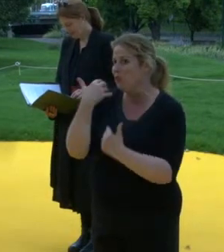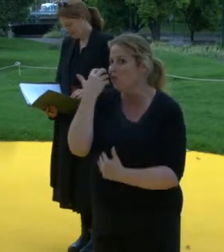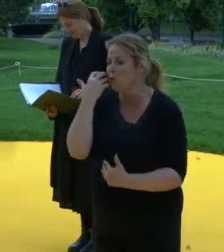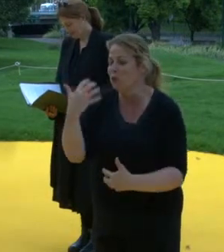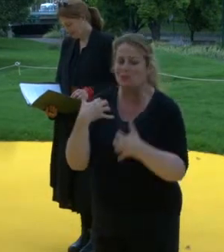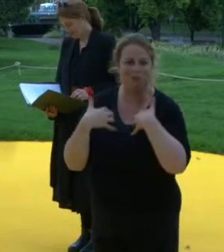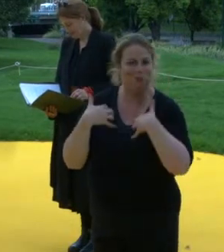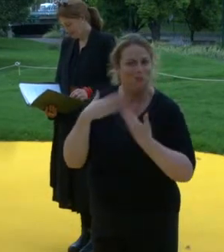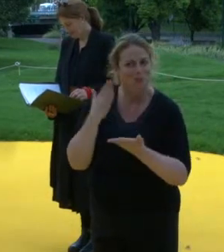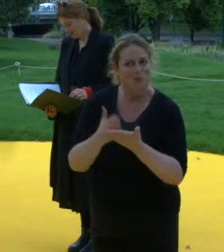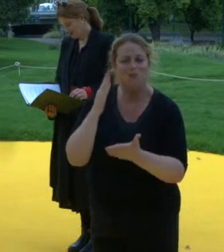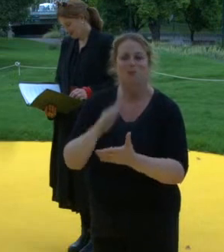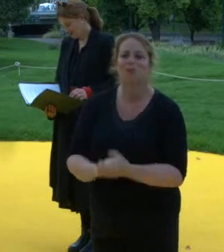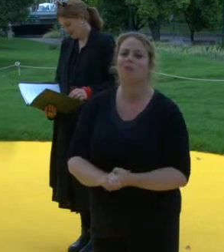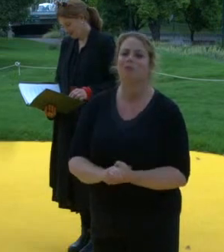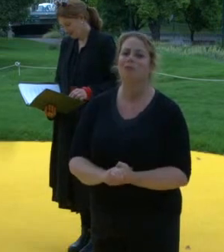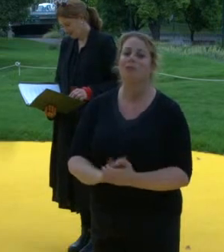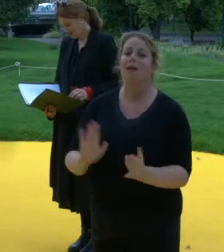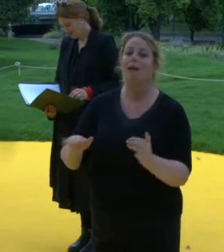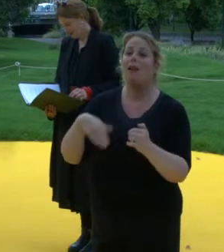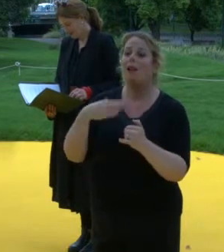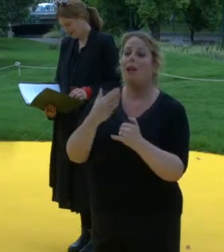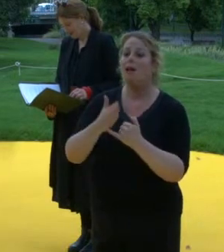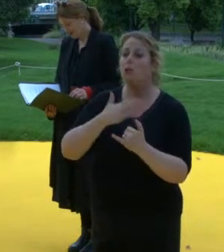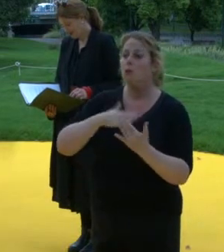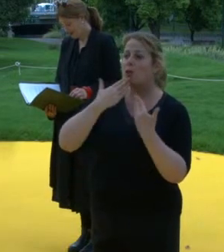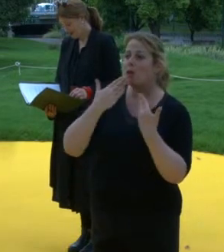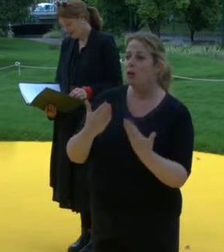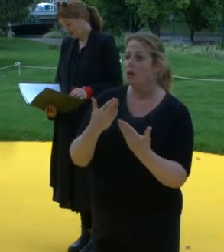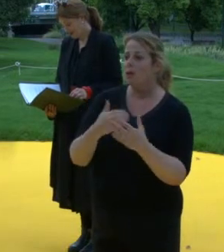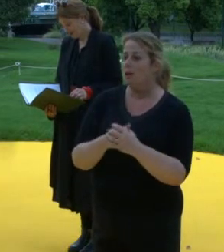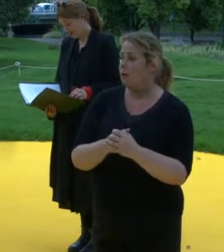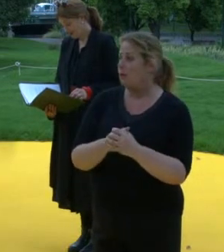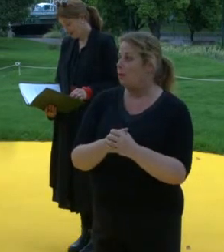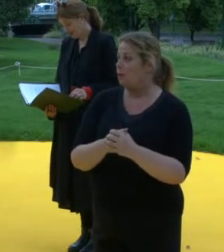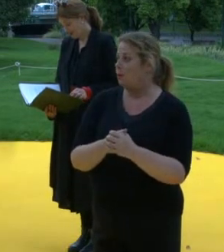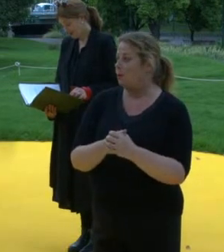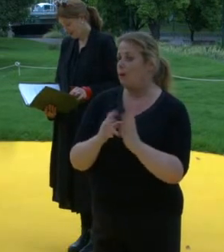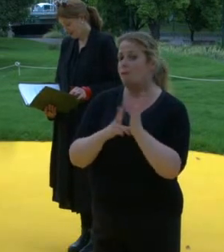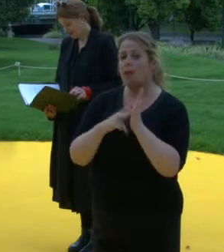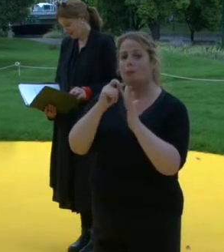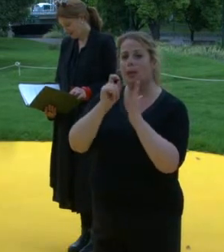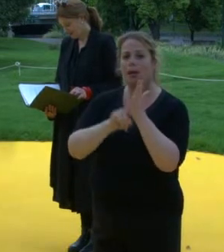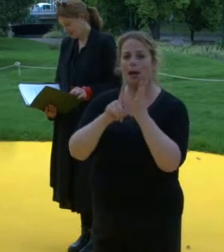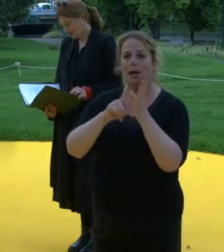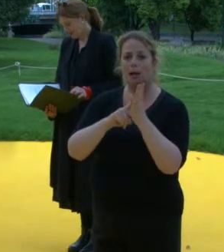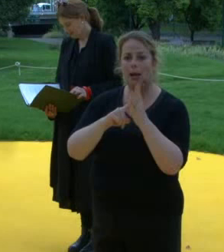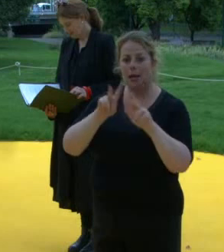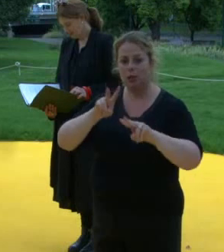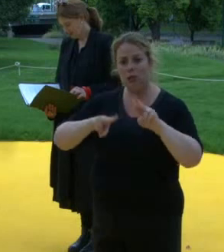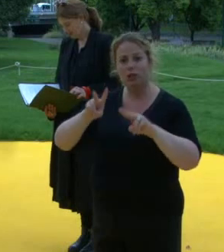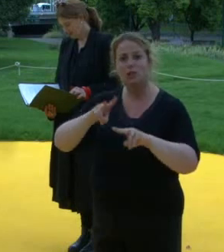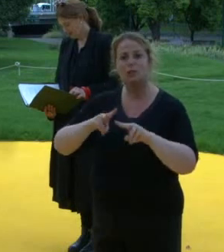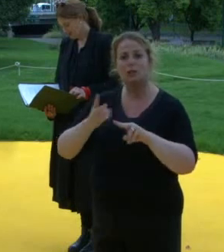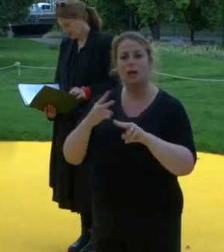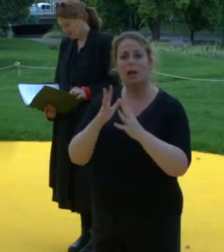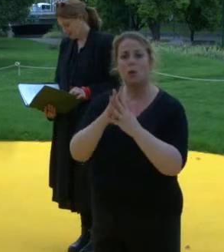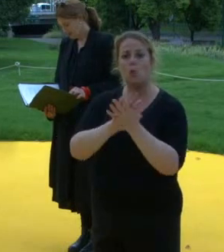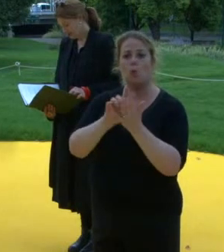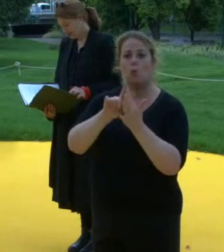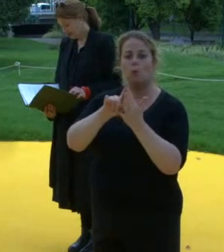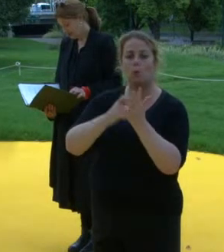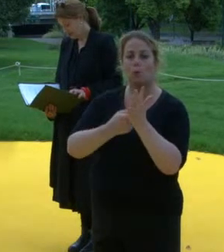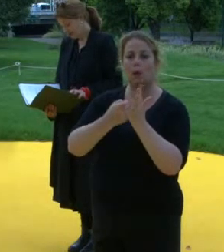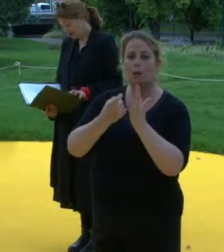excited about that. And last but not least, I'd like to thank the VPLA judges and the Wheeler Centre and the Victorian